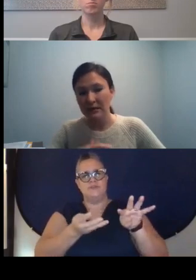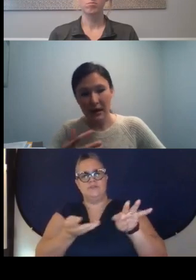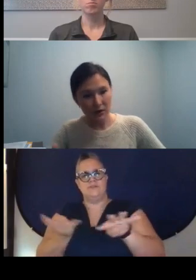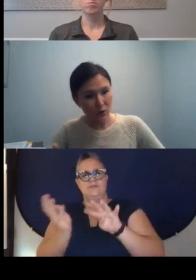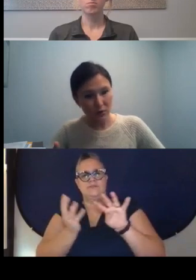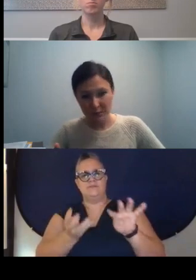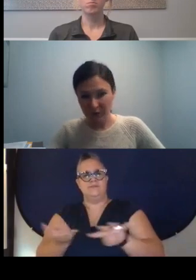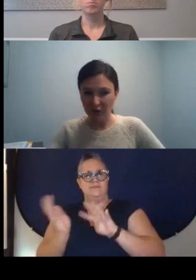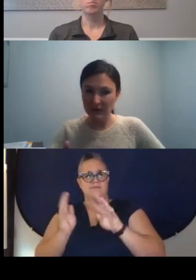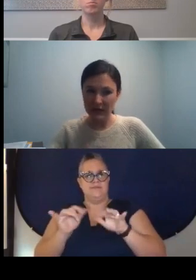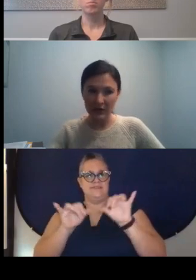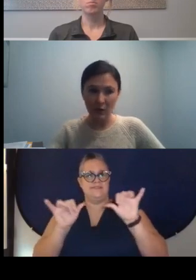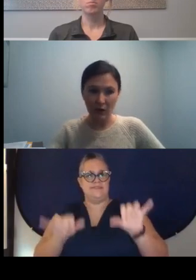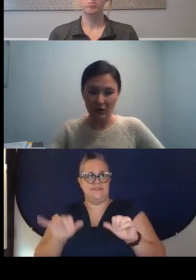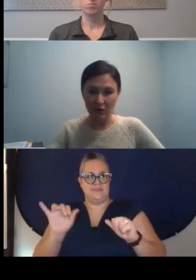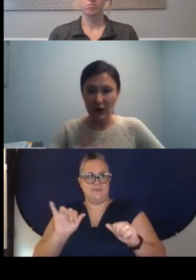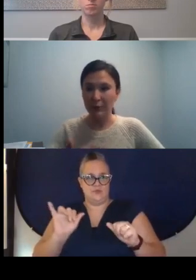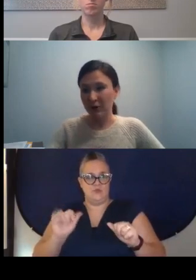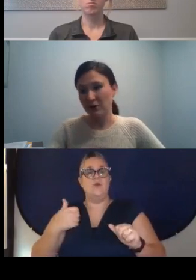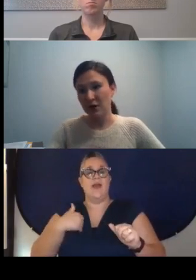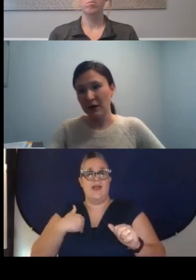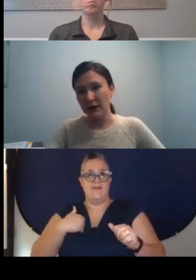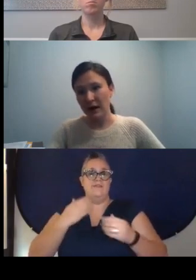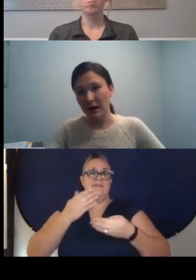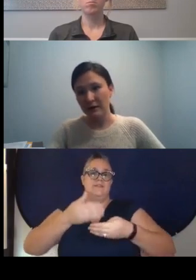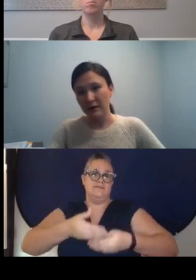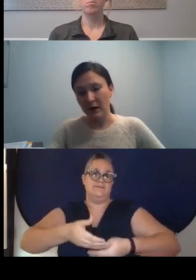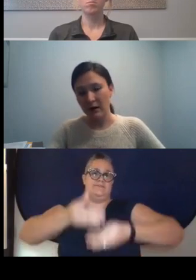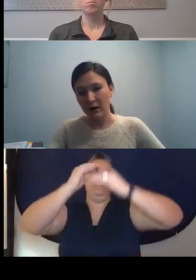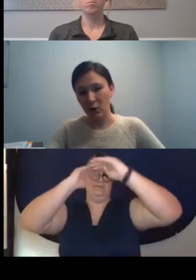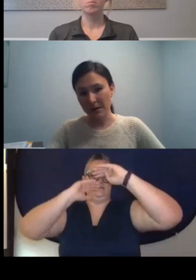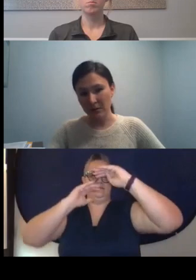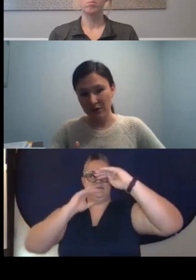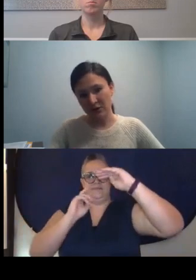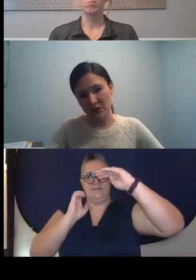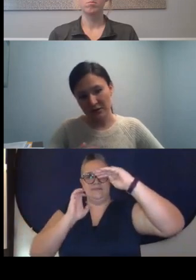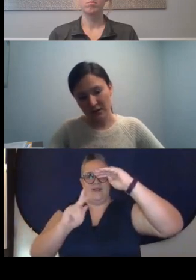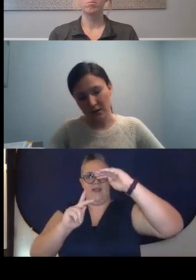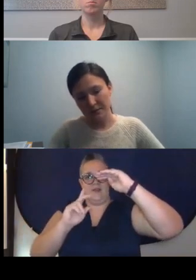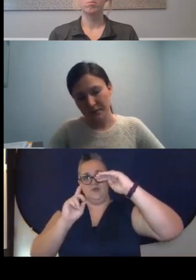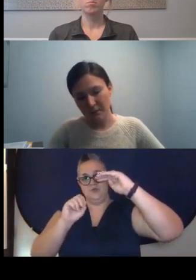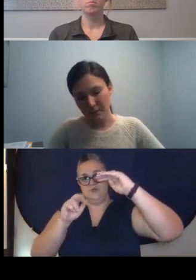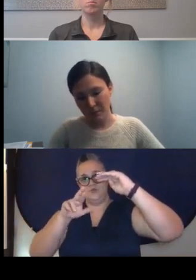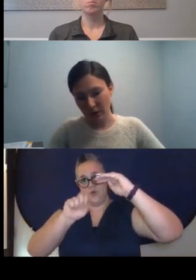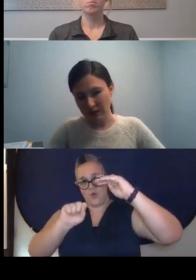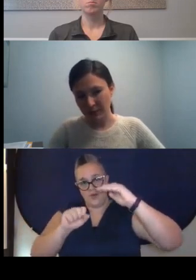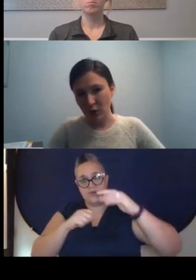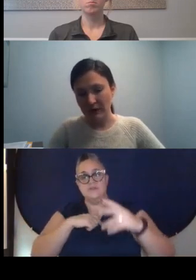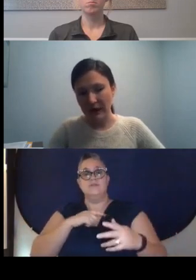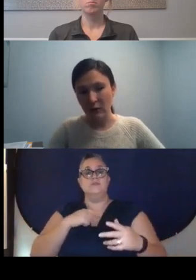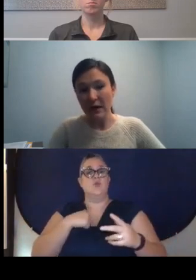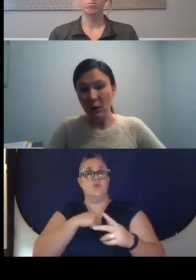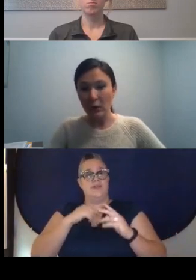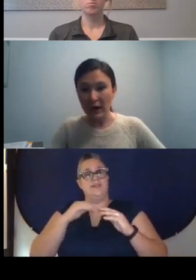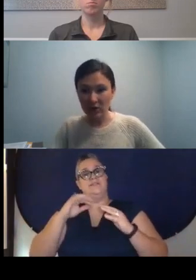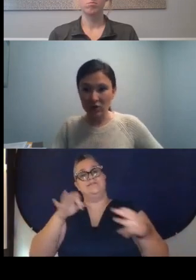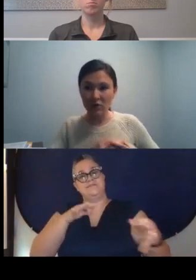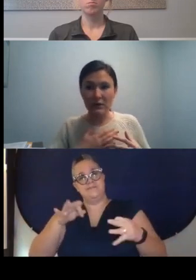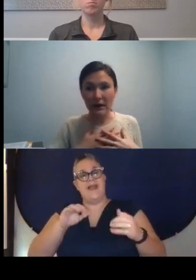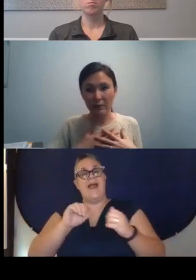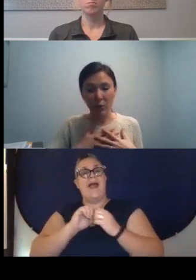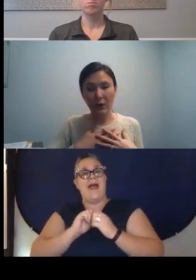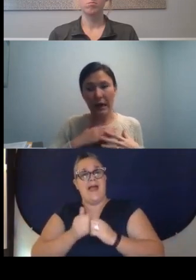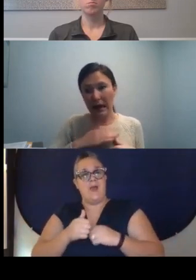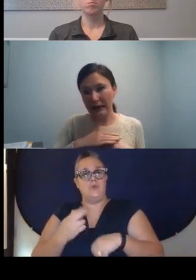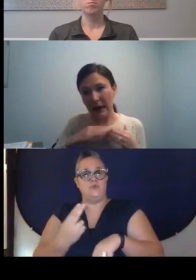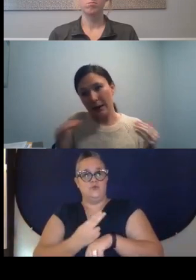equipment, dock doors, put those in. We also do operator training on our equipment, which actually, this is a good point to point that out. We actually